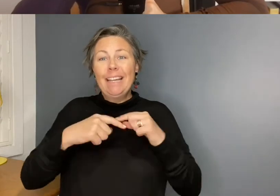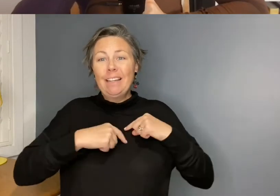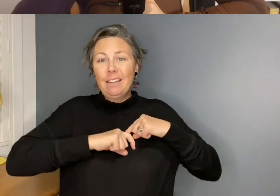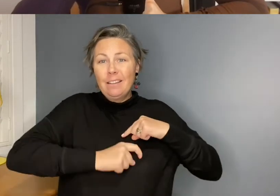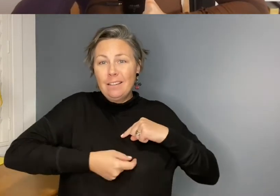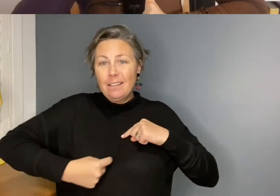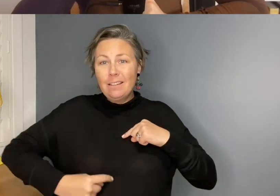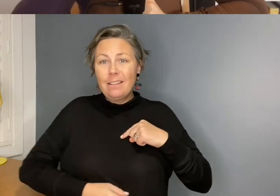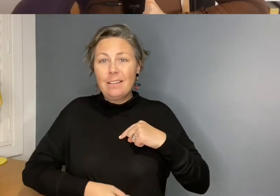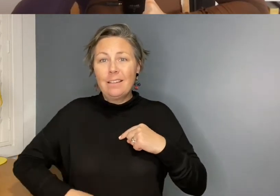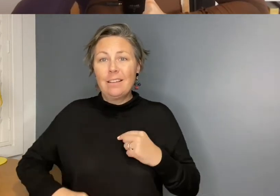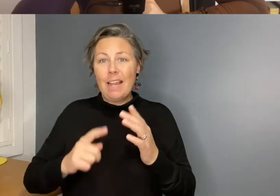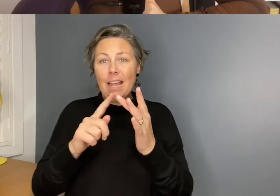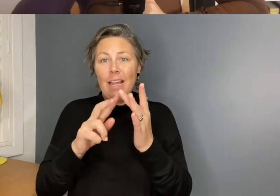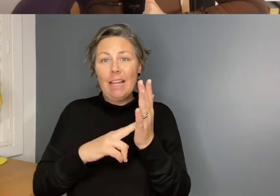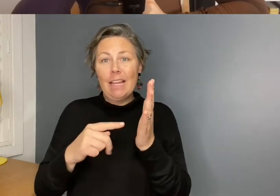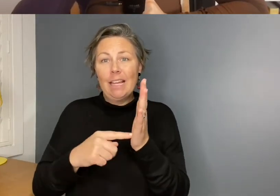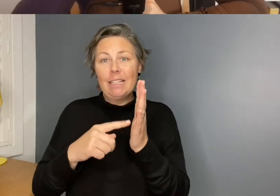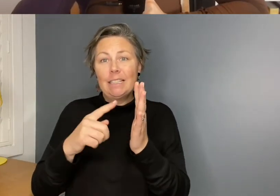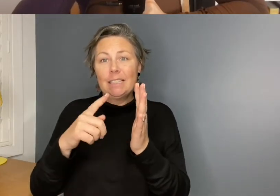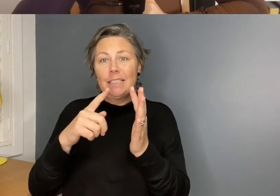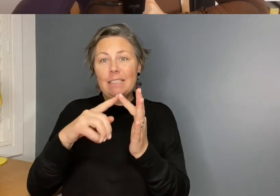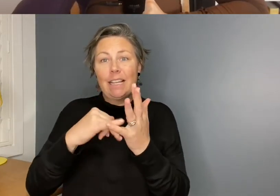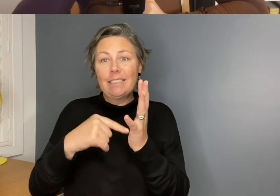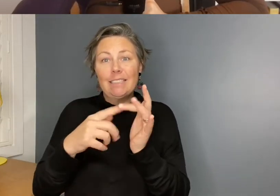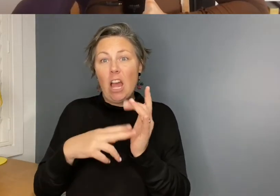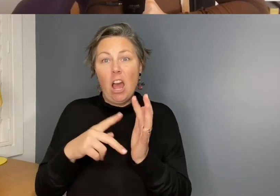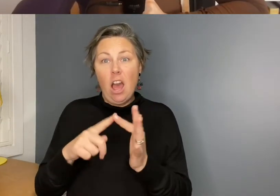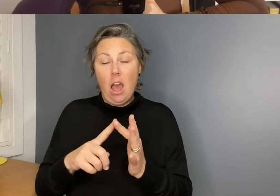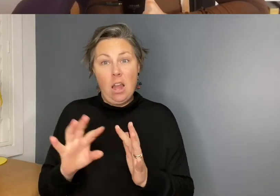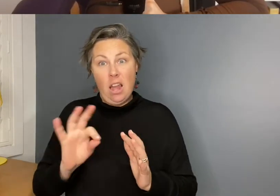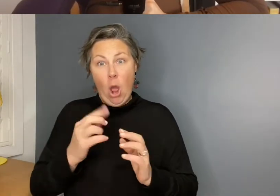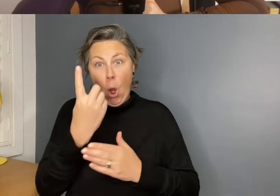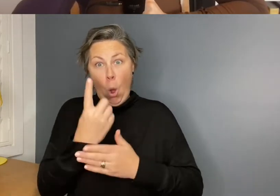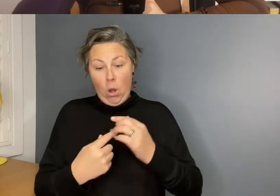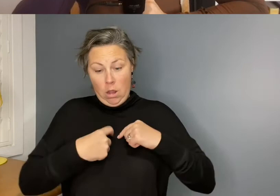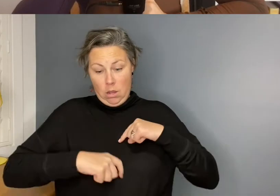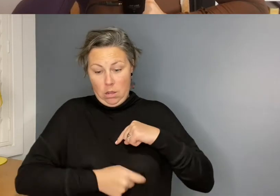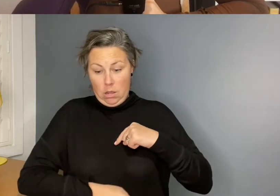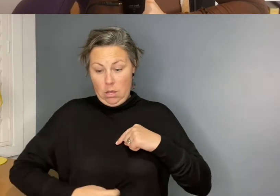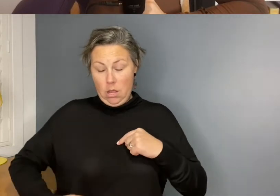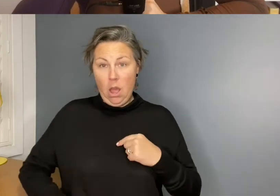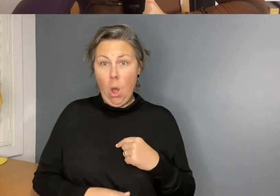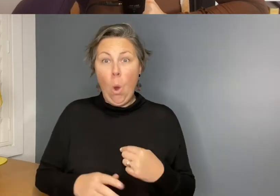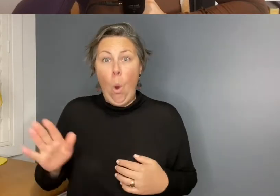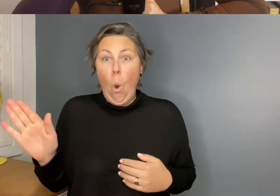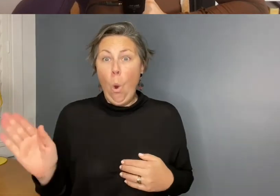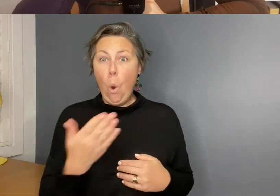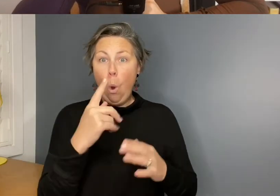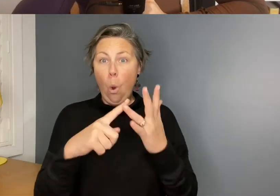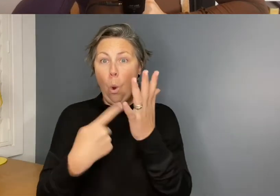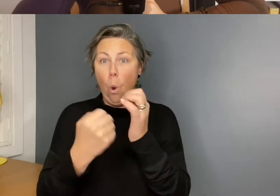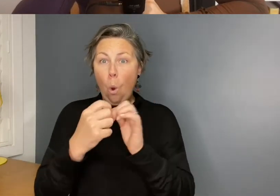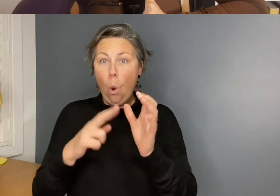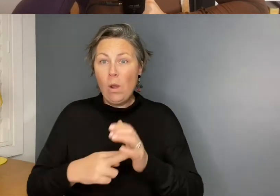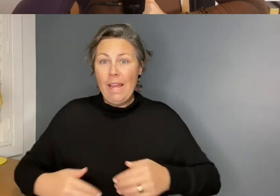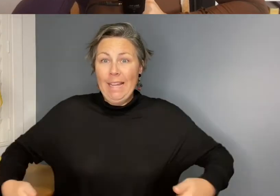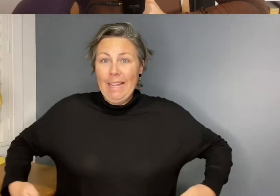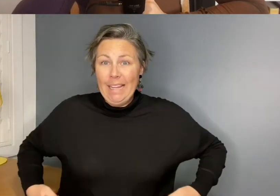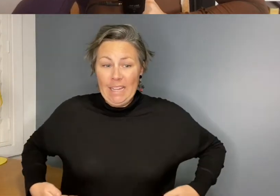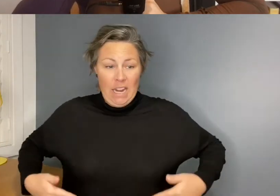of every body's surface, of every organ, of every cavity. Humans are just walking crowds of